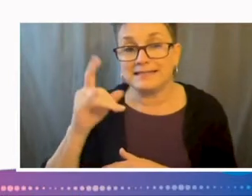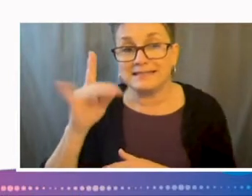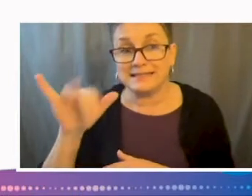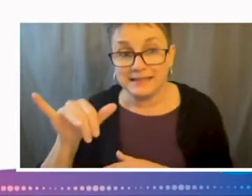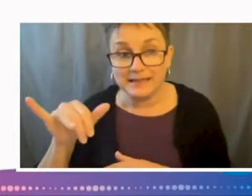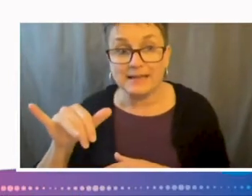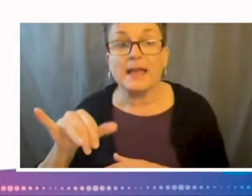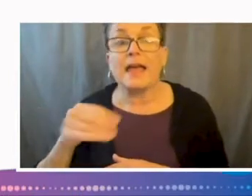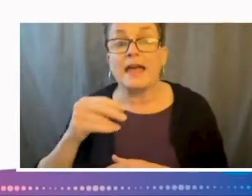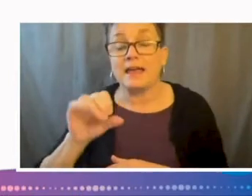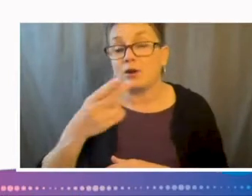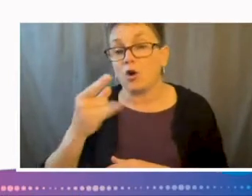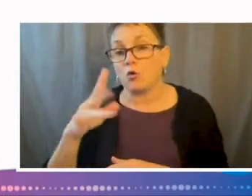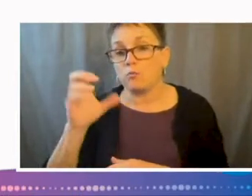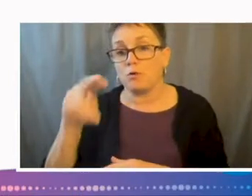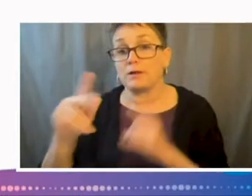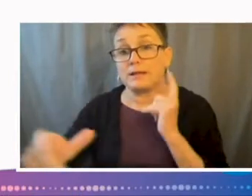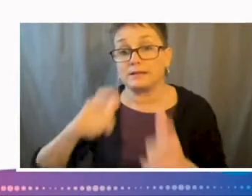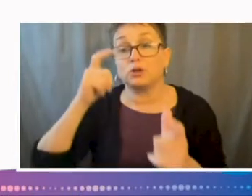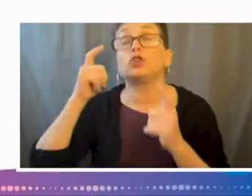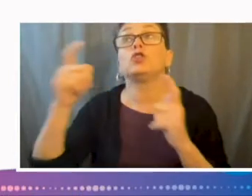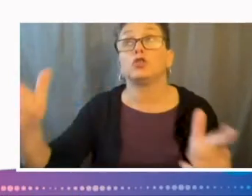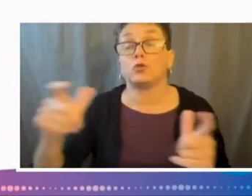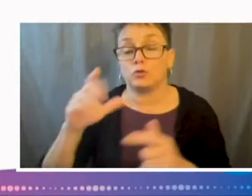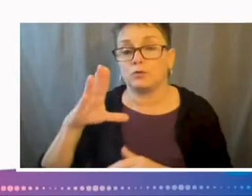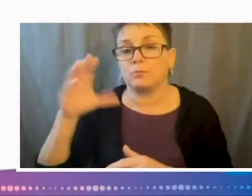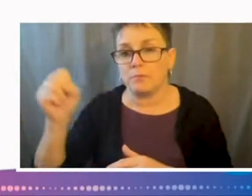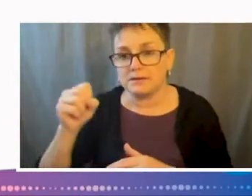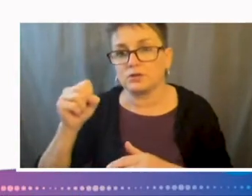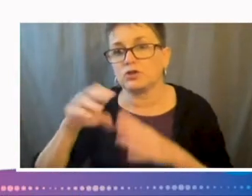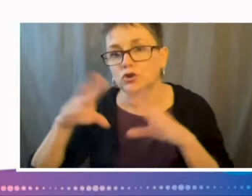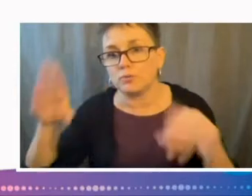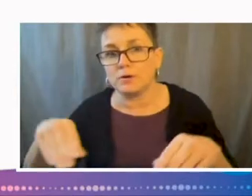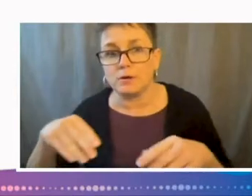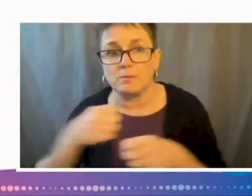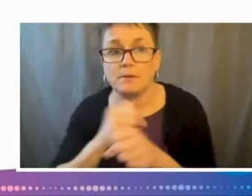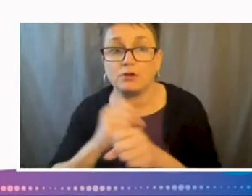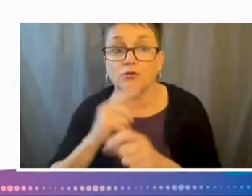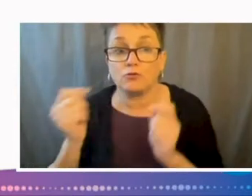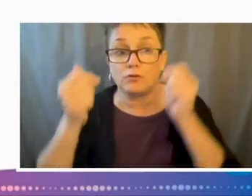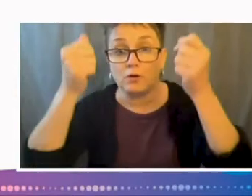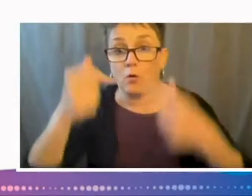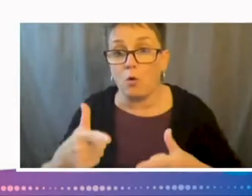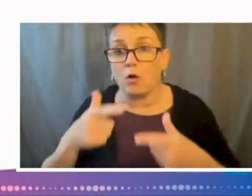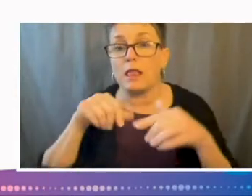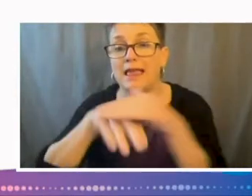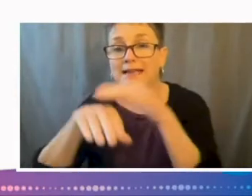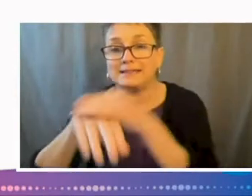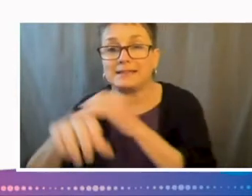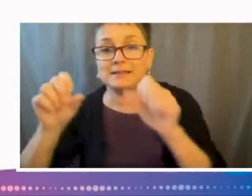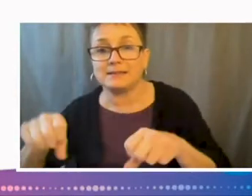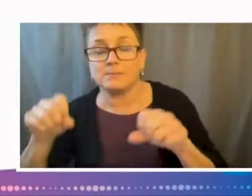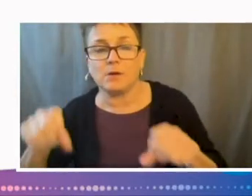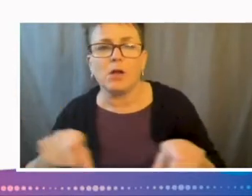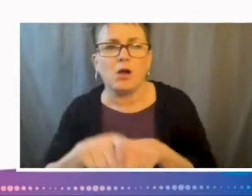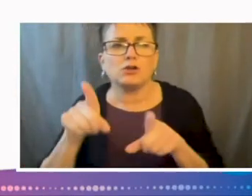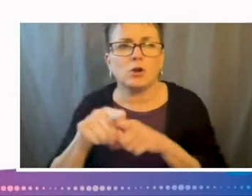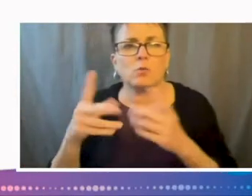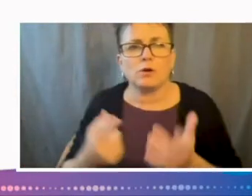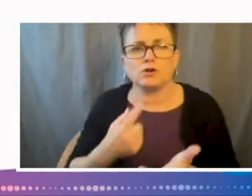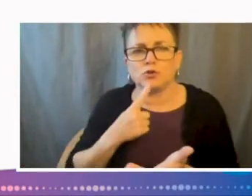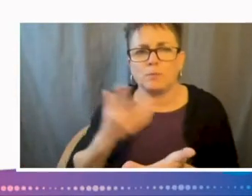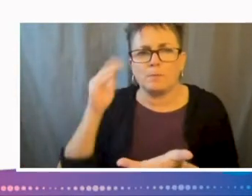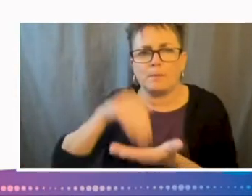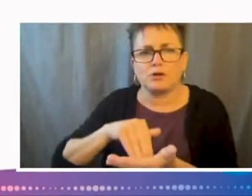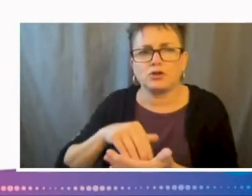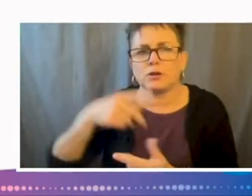on this side of the planet. So making sure that that's fully accessible is important. I would like to go back and just pre-mention Passaic Bus Terminal and